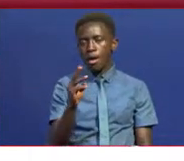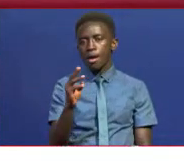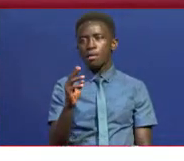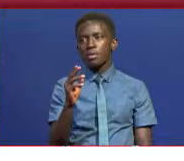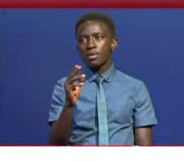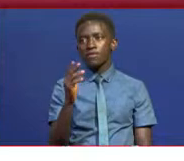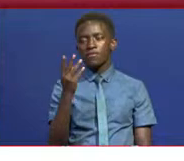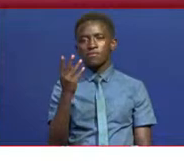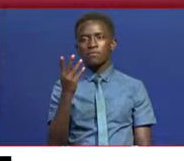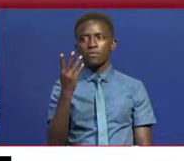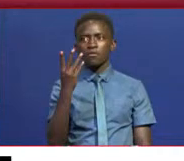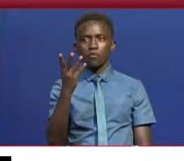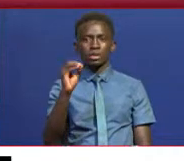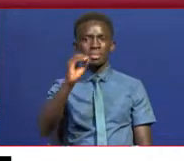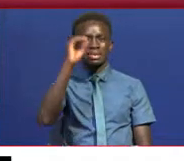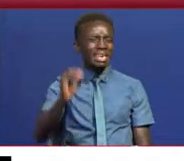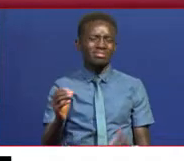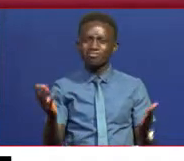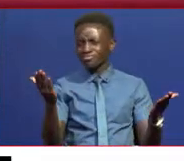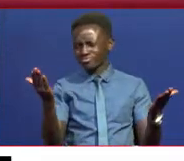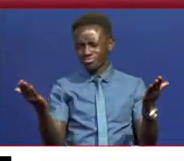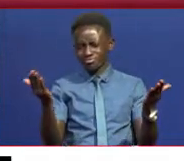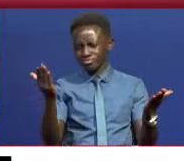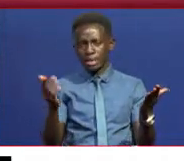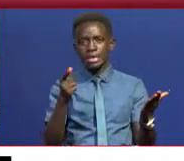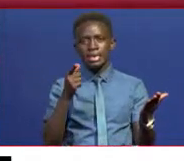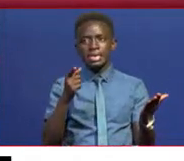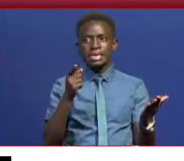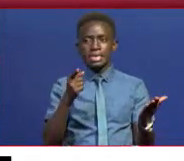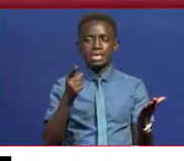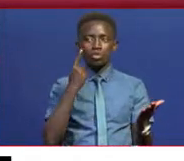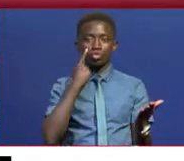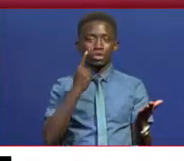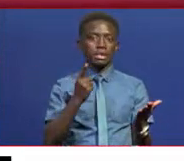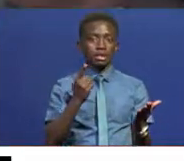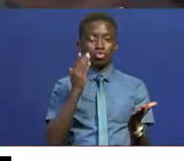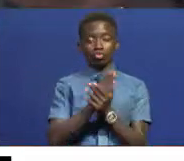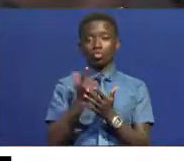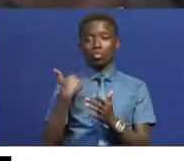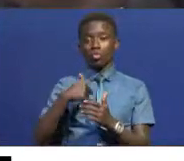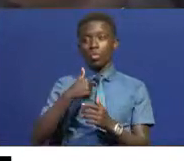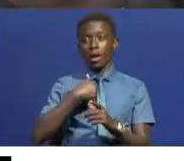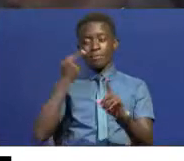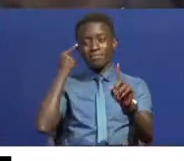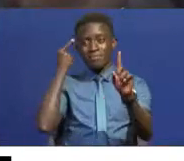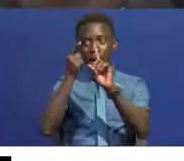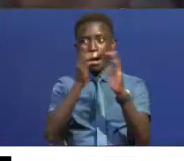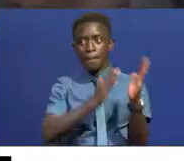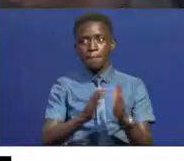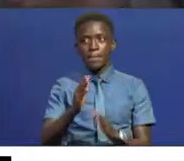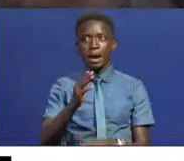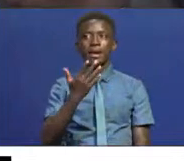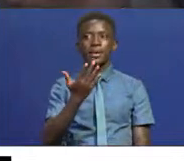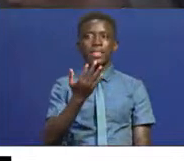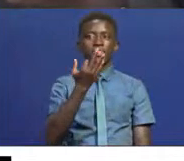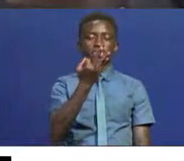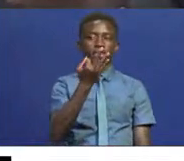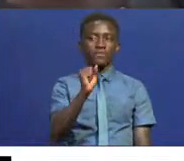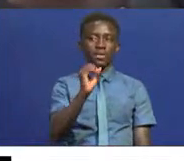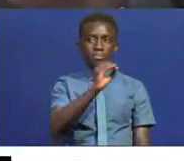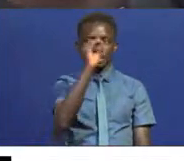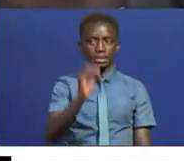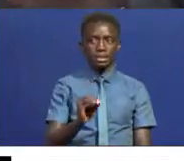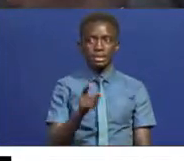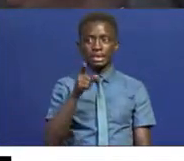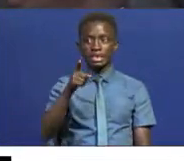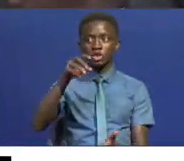to the PFM Act of 2012 that caps at 35%. This situation is not sustainable,